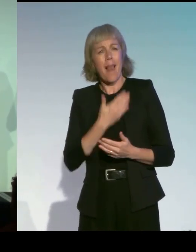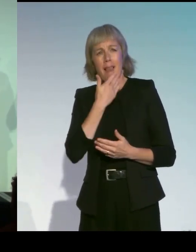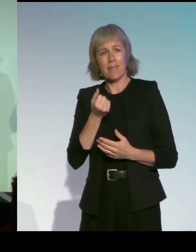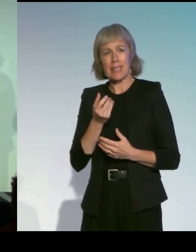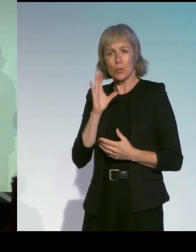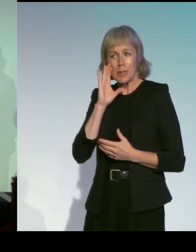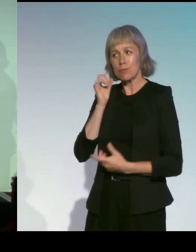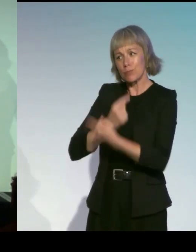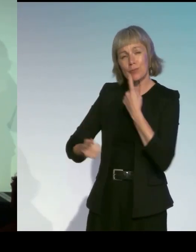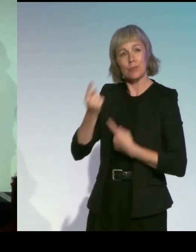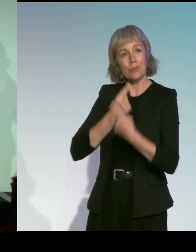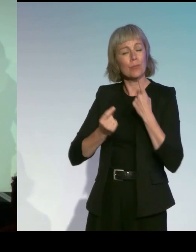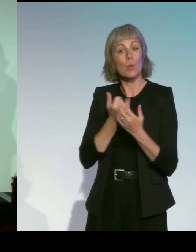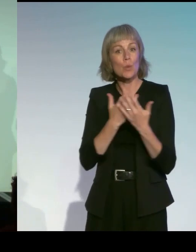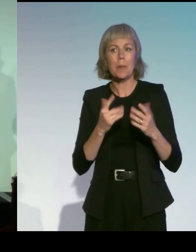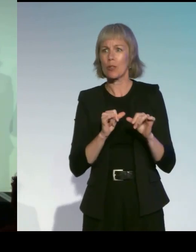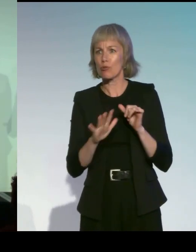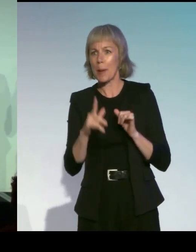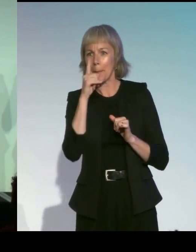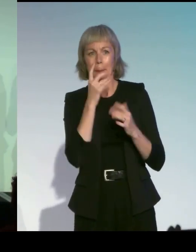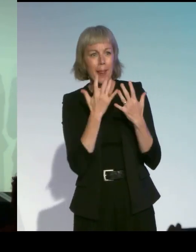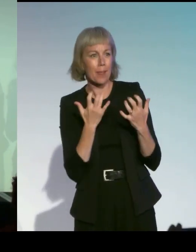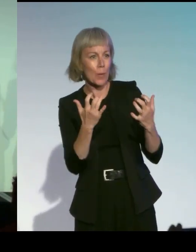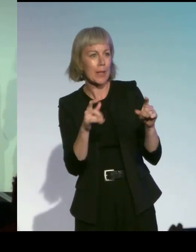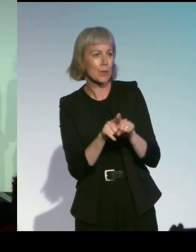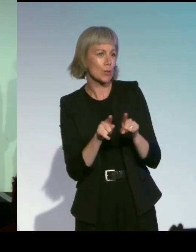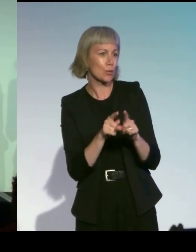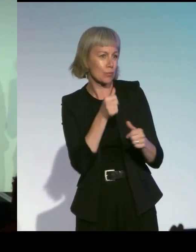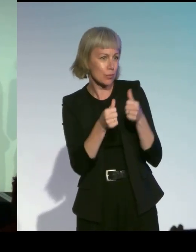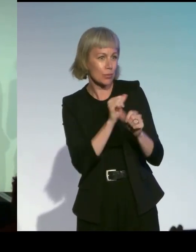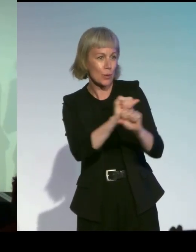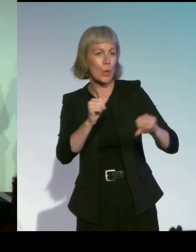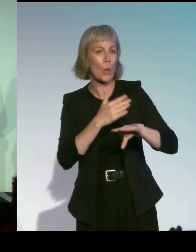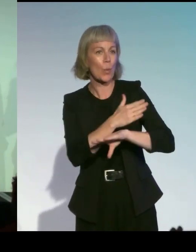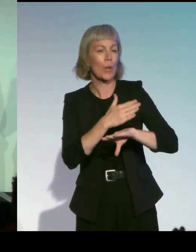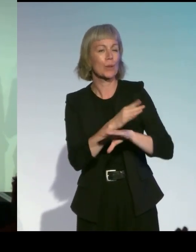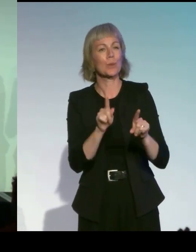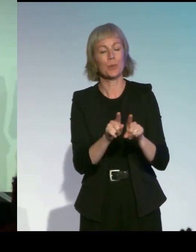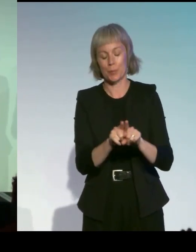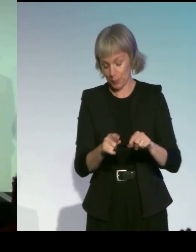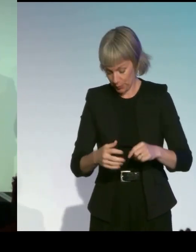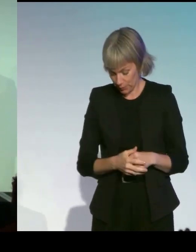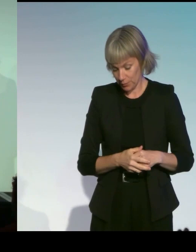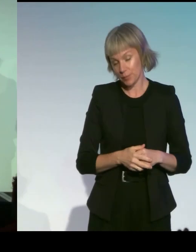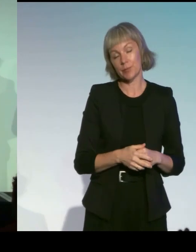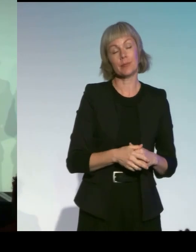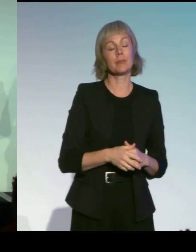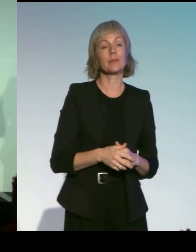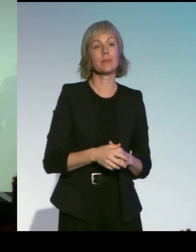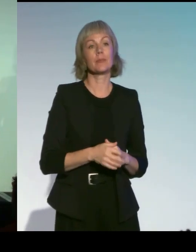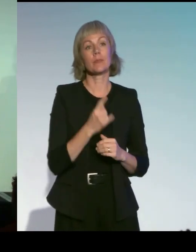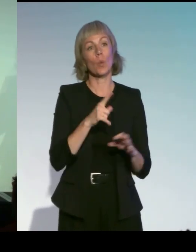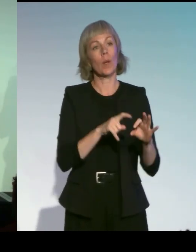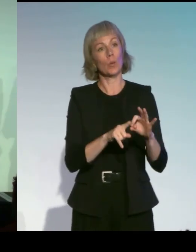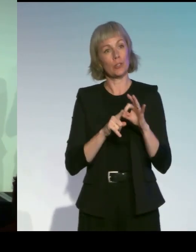as mentioned, there's so many great people in the audience too, and all the work that you've done. To start off with, we have a